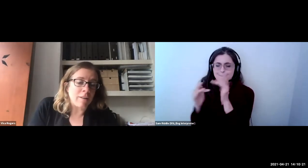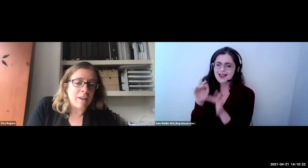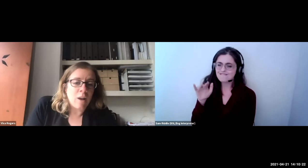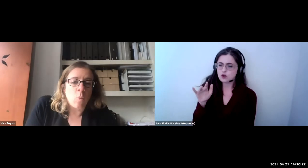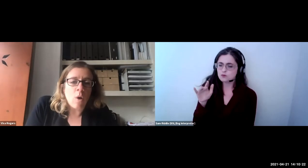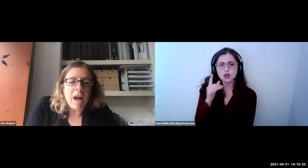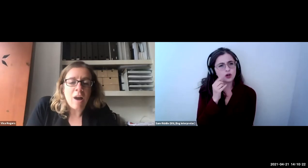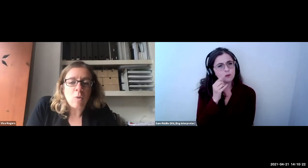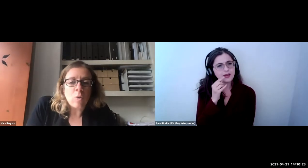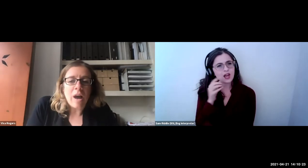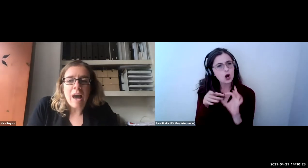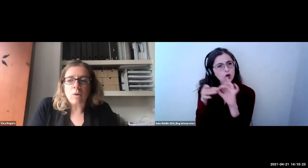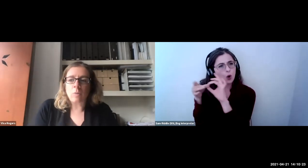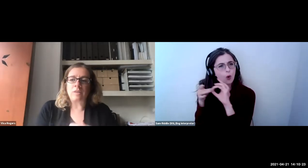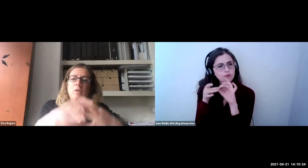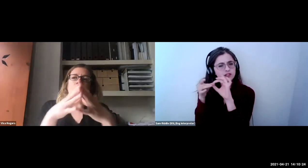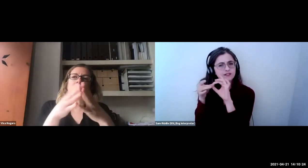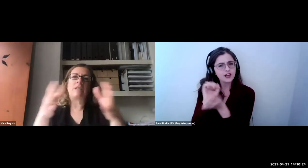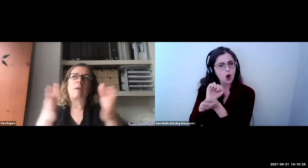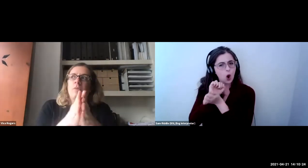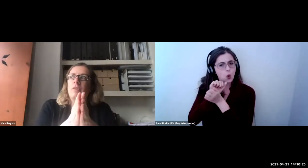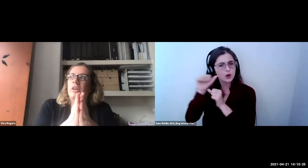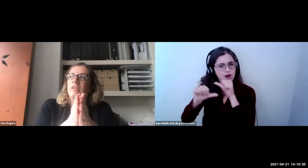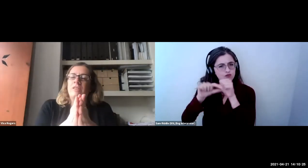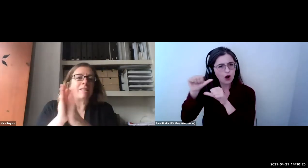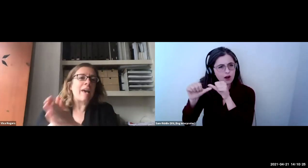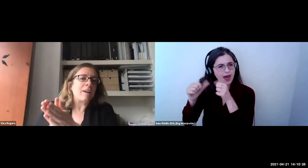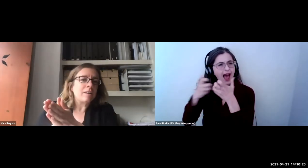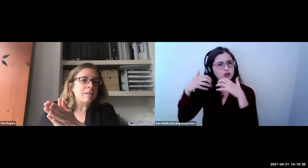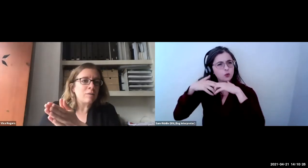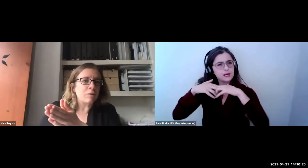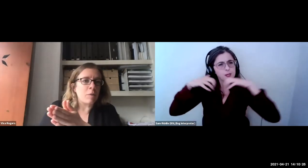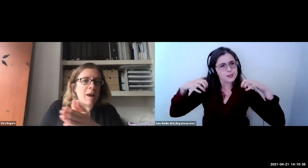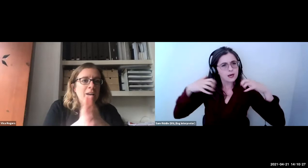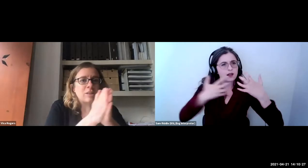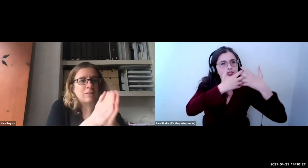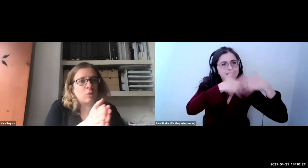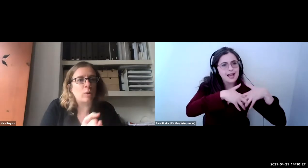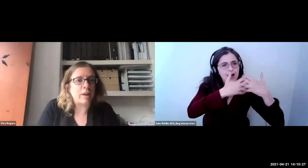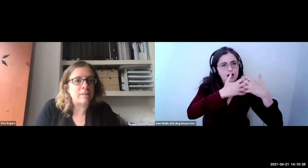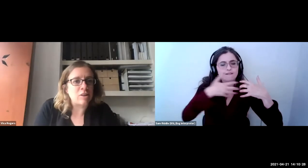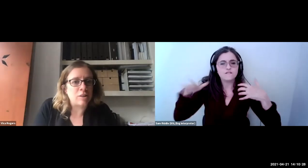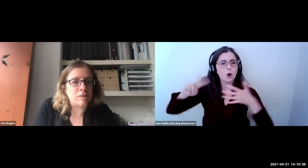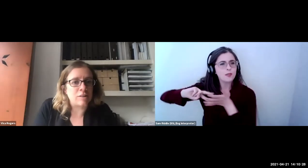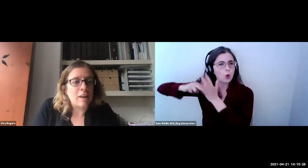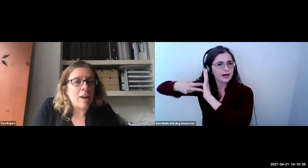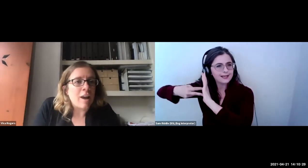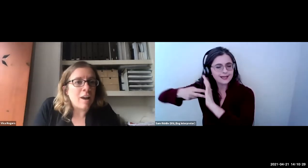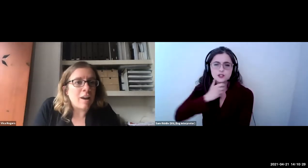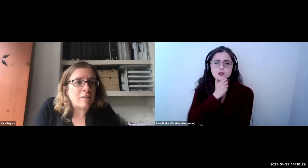run? How can we sort of decouple the tech from actually the